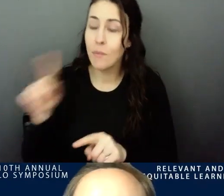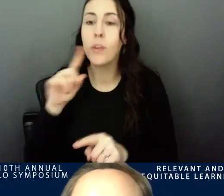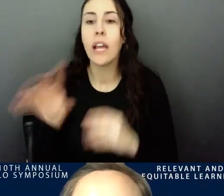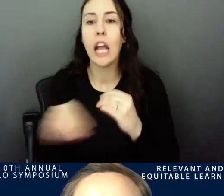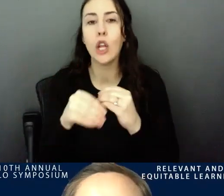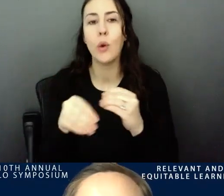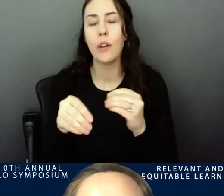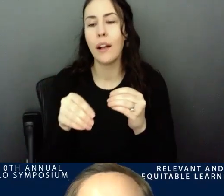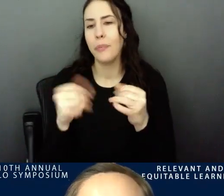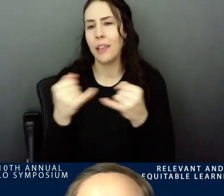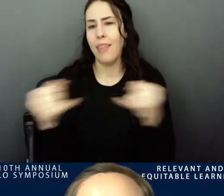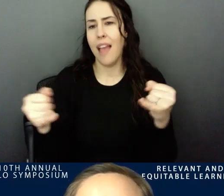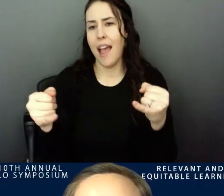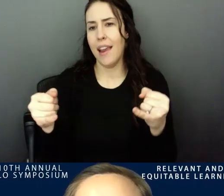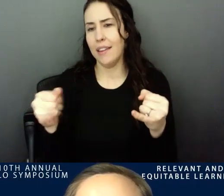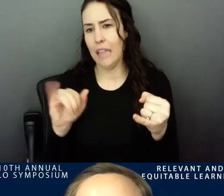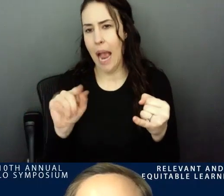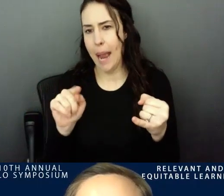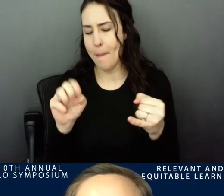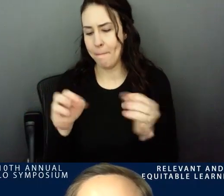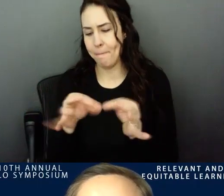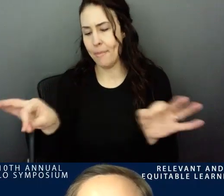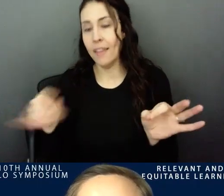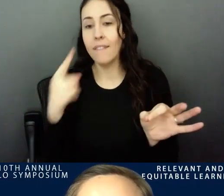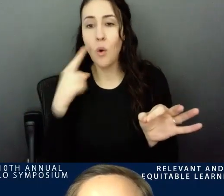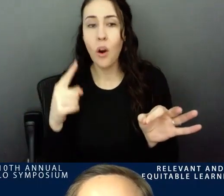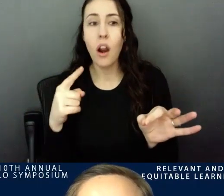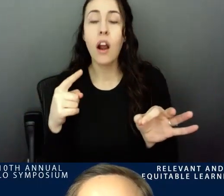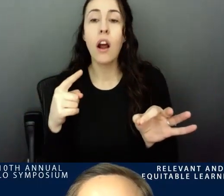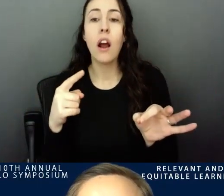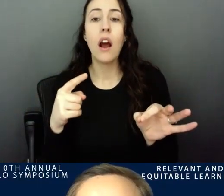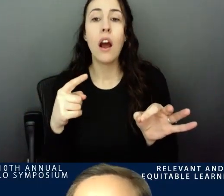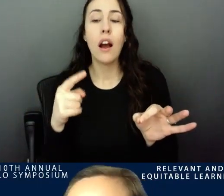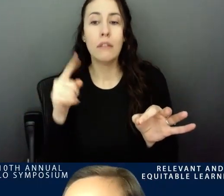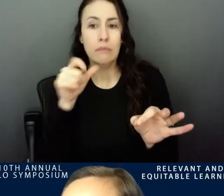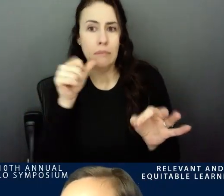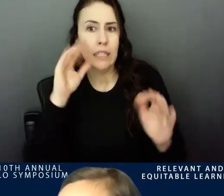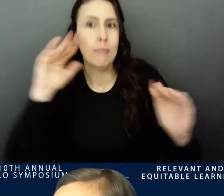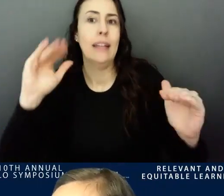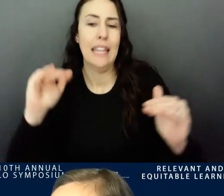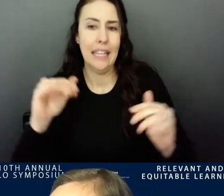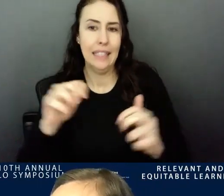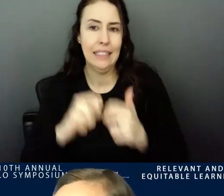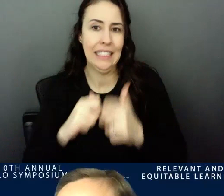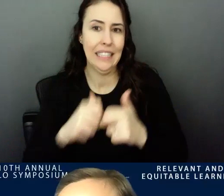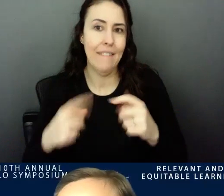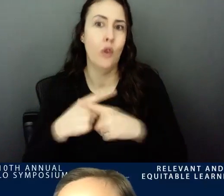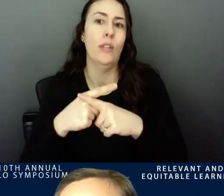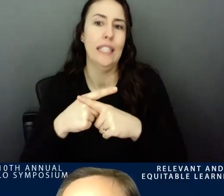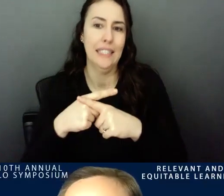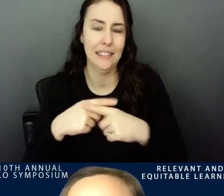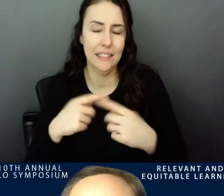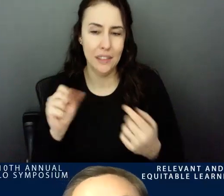And I don't remember how much, but he always includes a line item for unforeseen difficulties, right? So give yourself